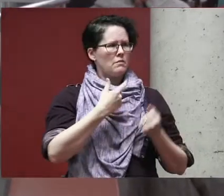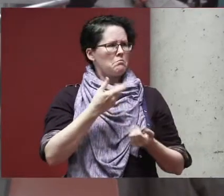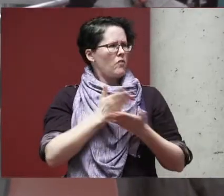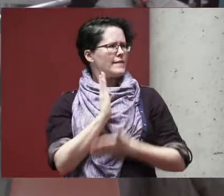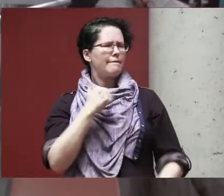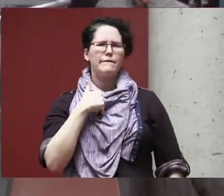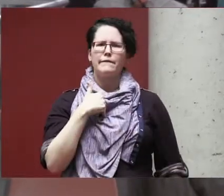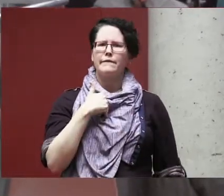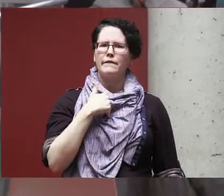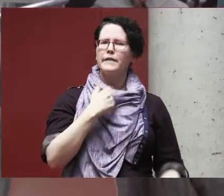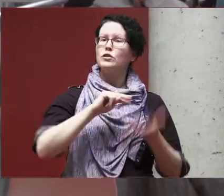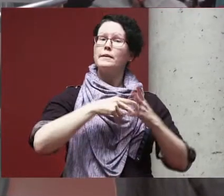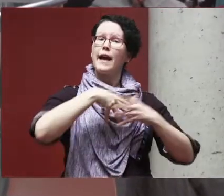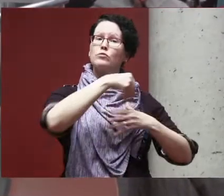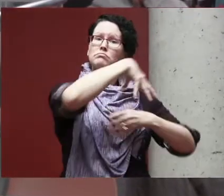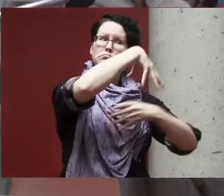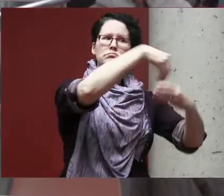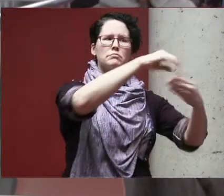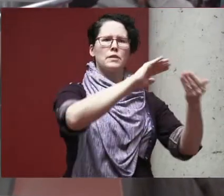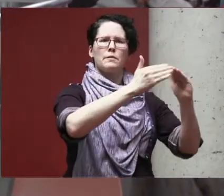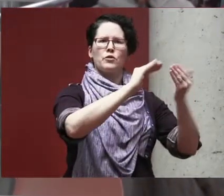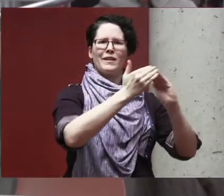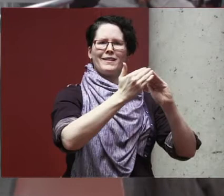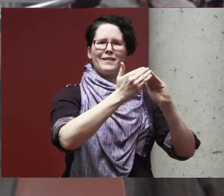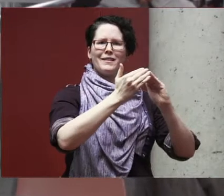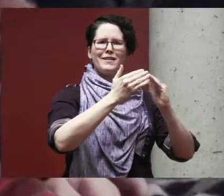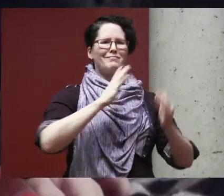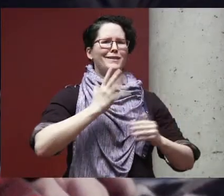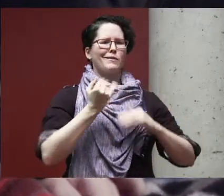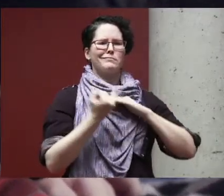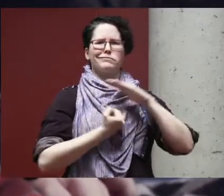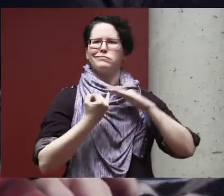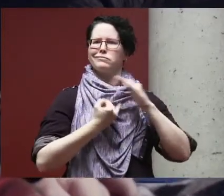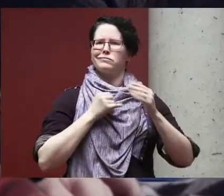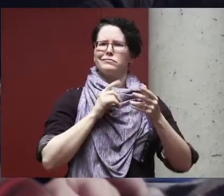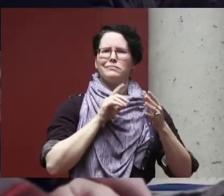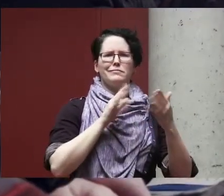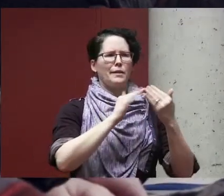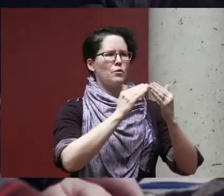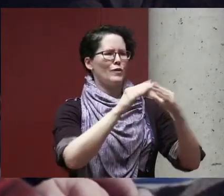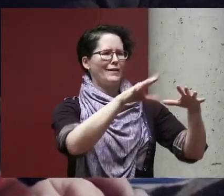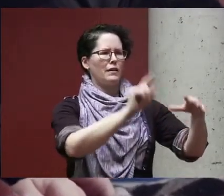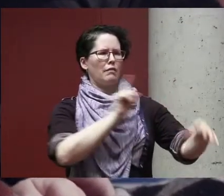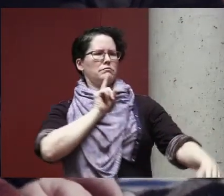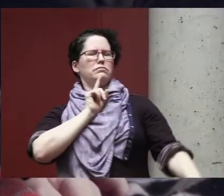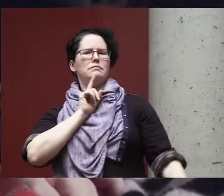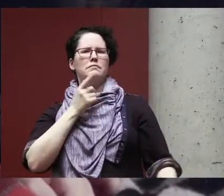and inclusion in the community and to prevent isolation or segregation from the community.